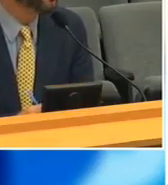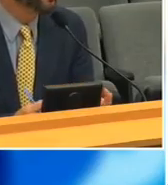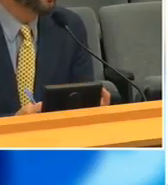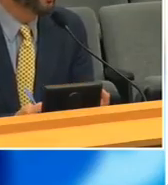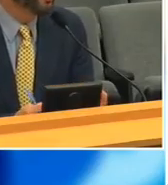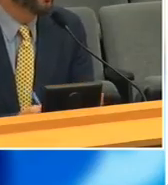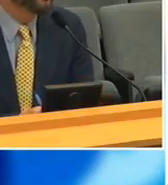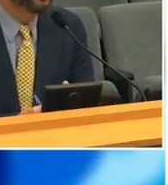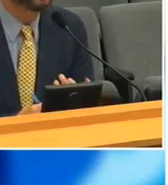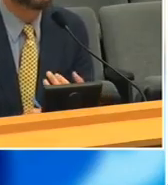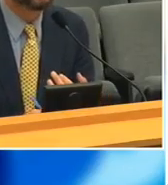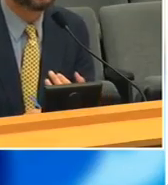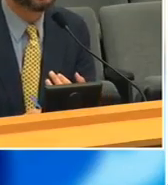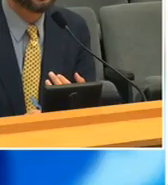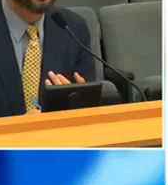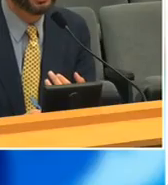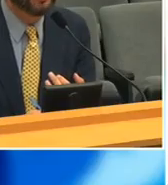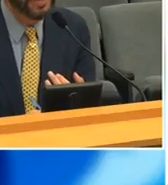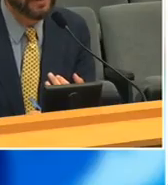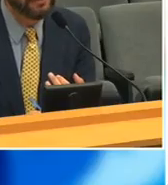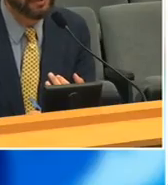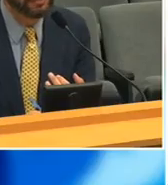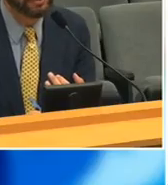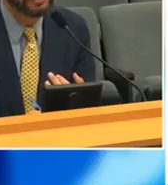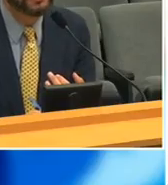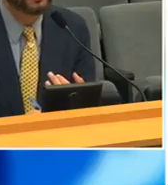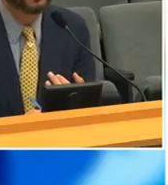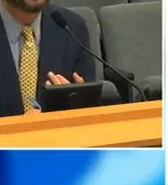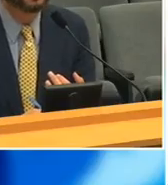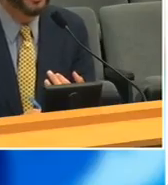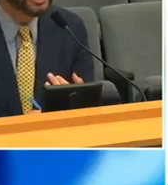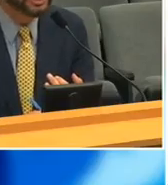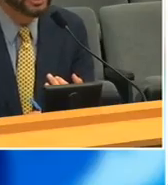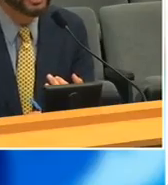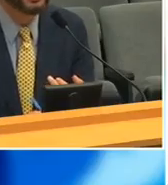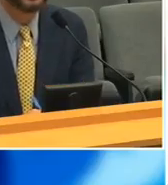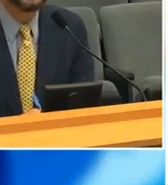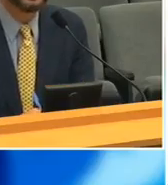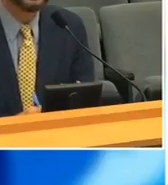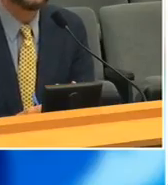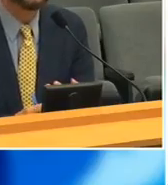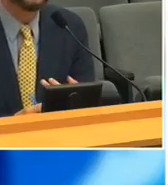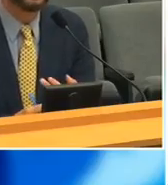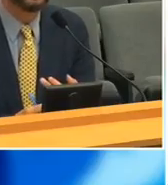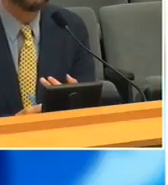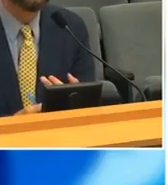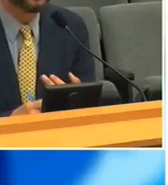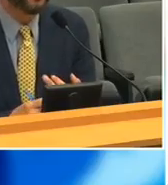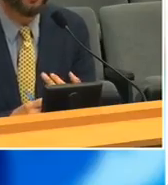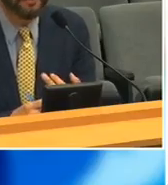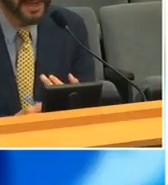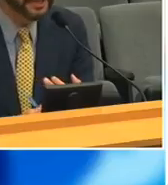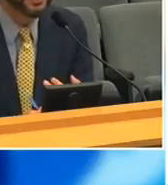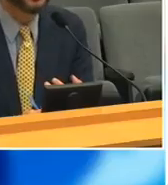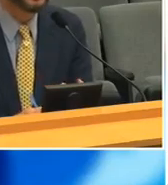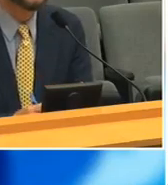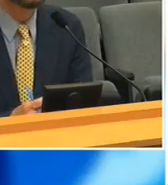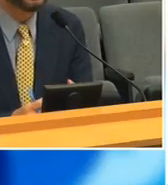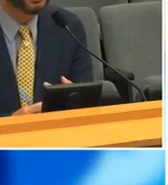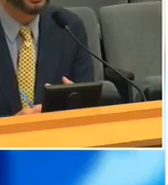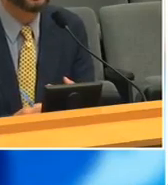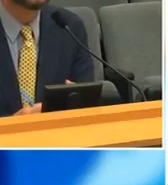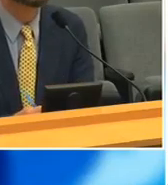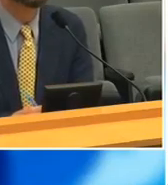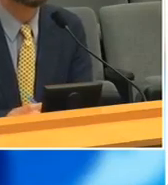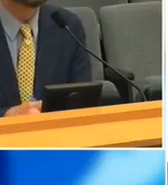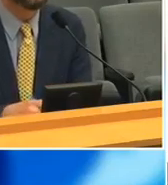include the contributions that we make on behalf of our employees for pension and Medicare, taxes,